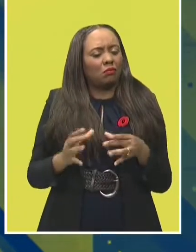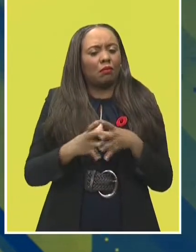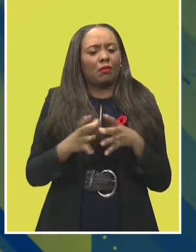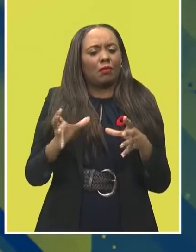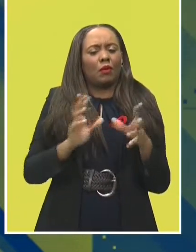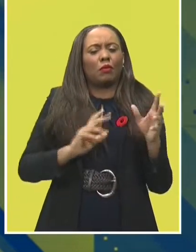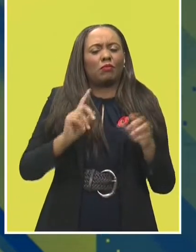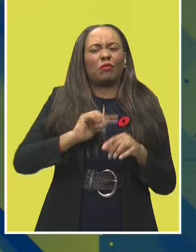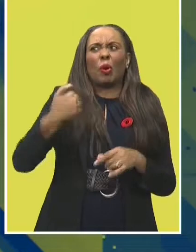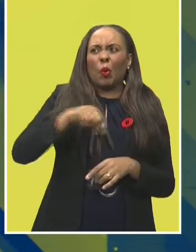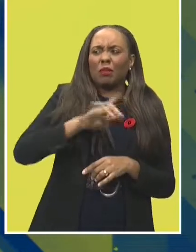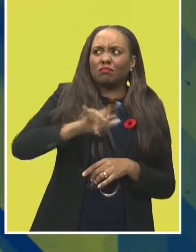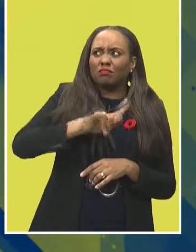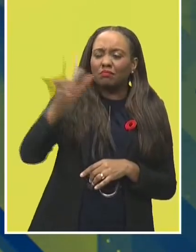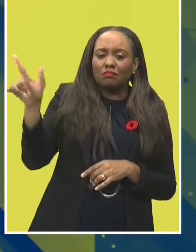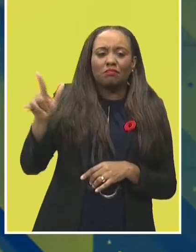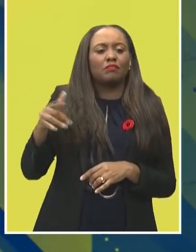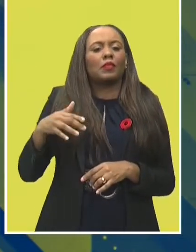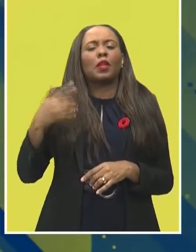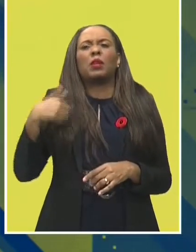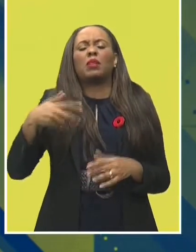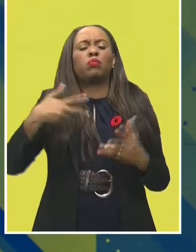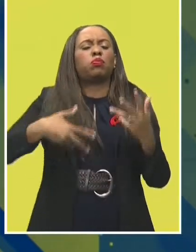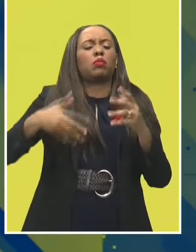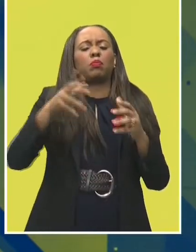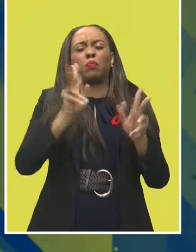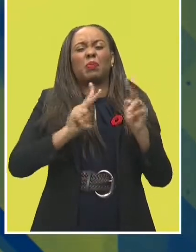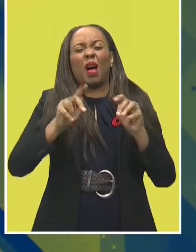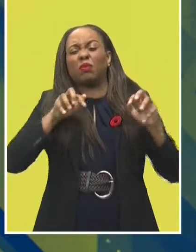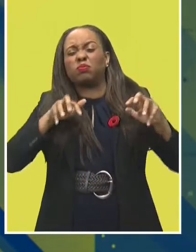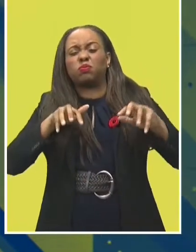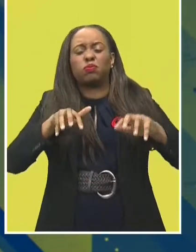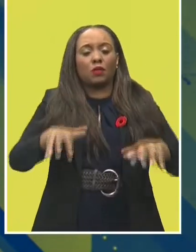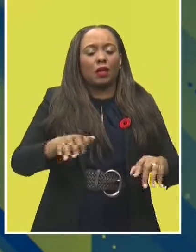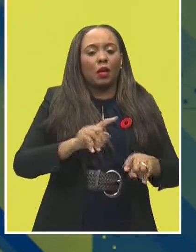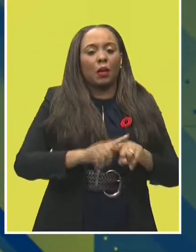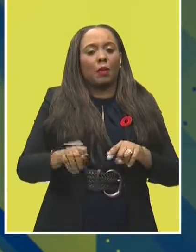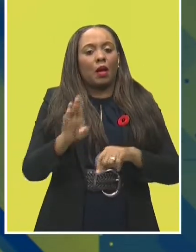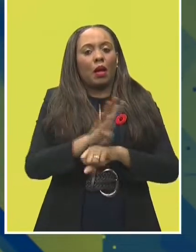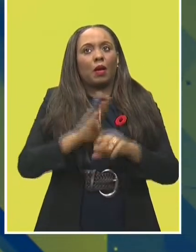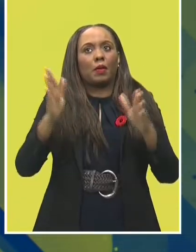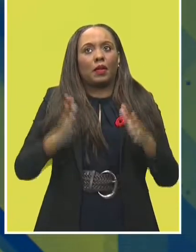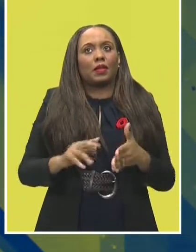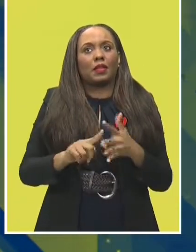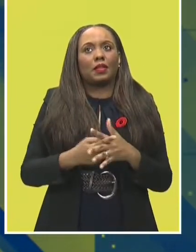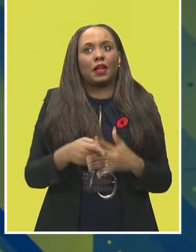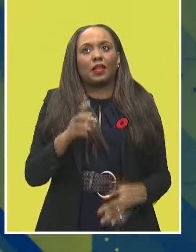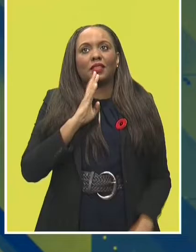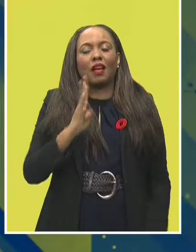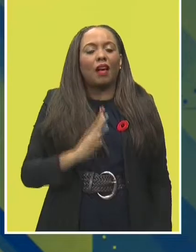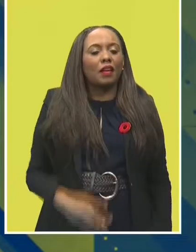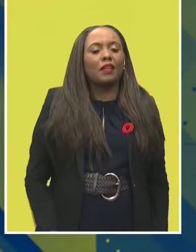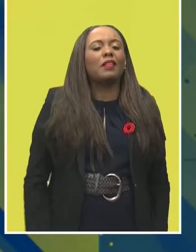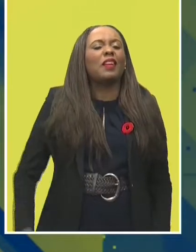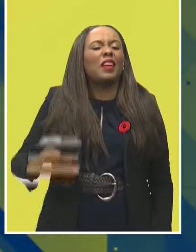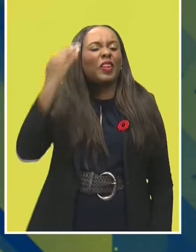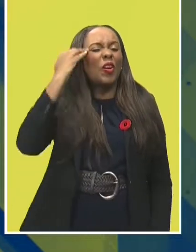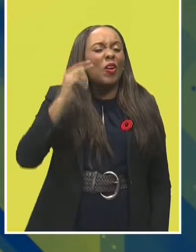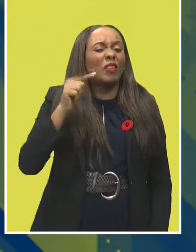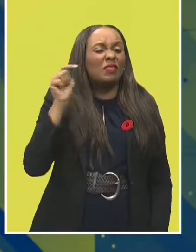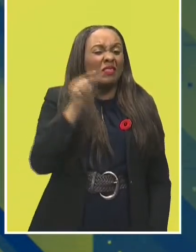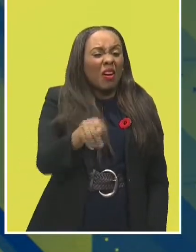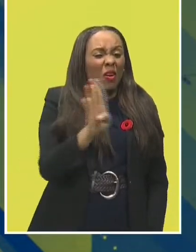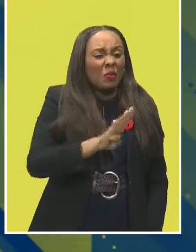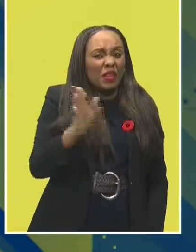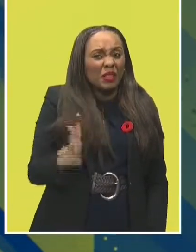another country, they could be among hundreds of people. When a Bajan start talking, they know that is a